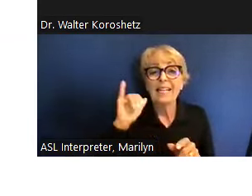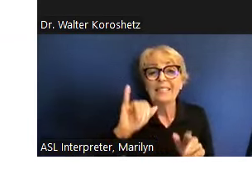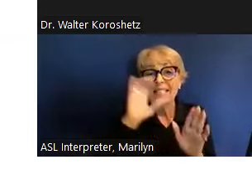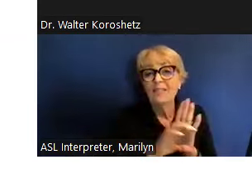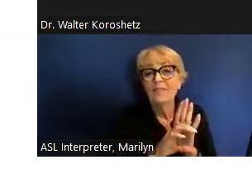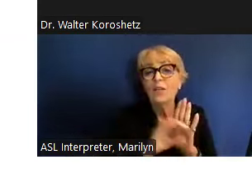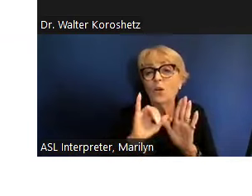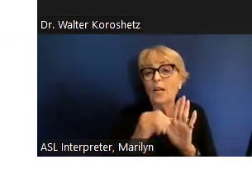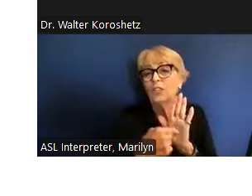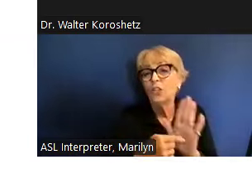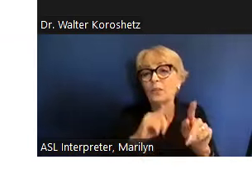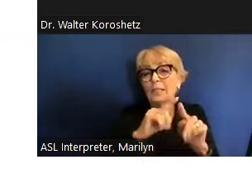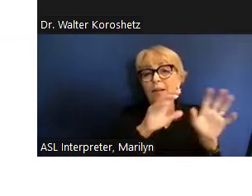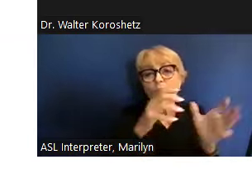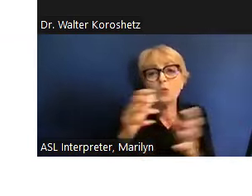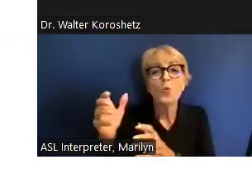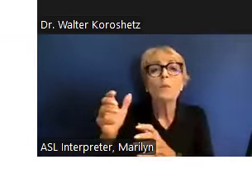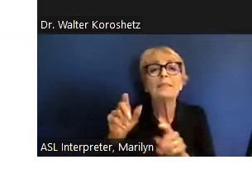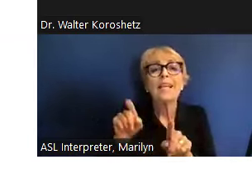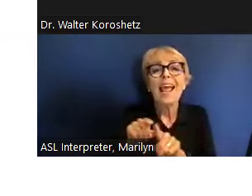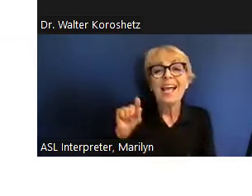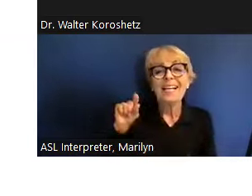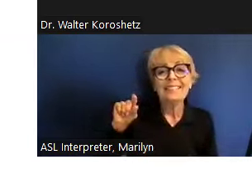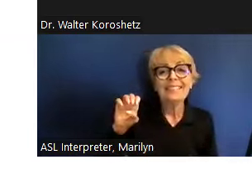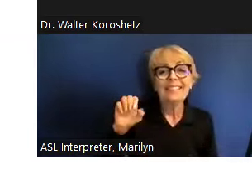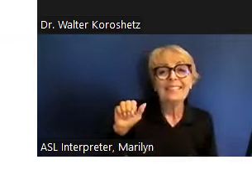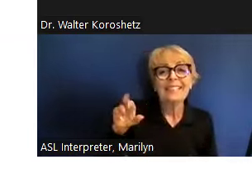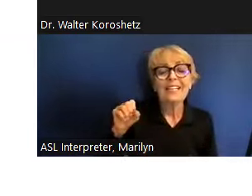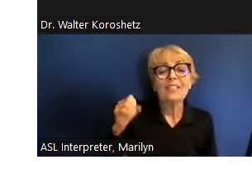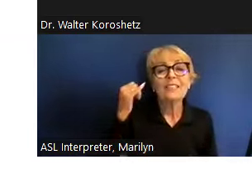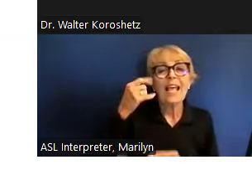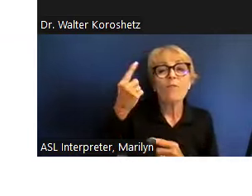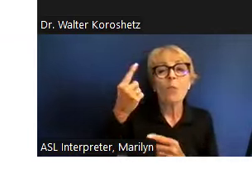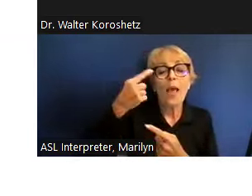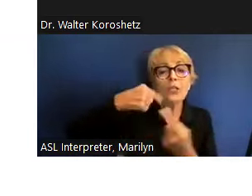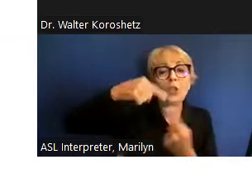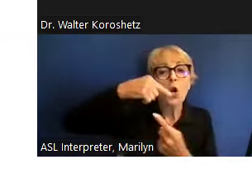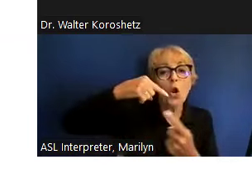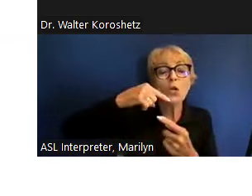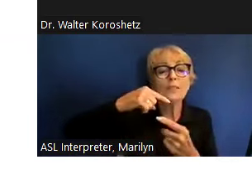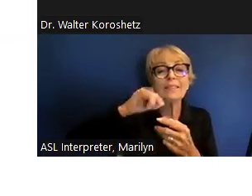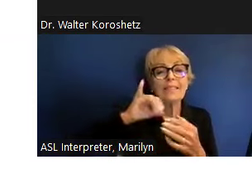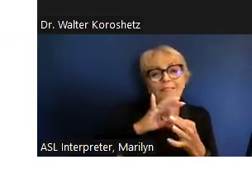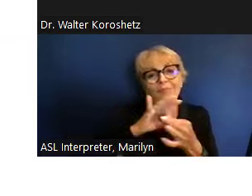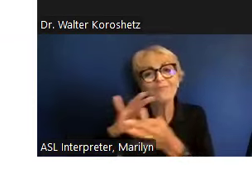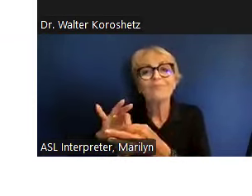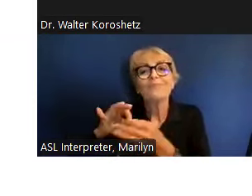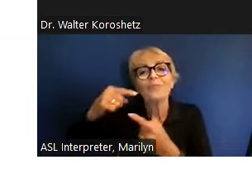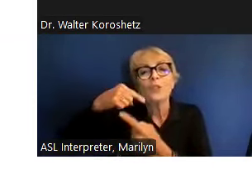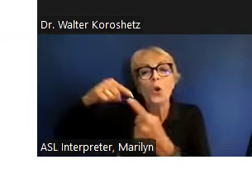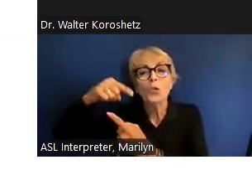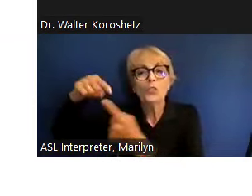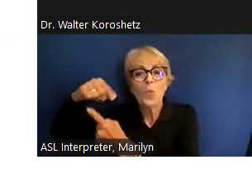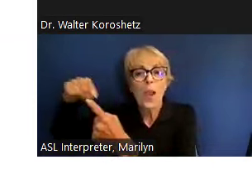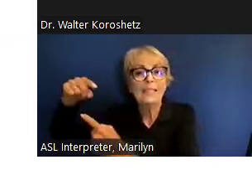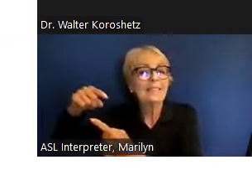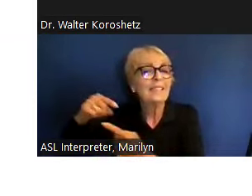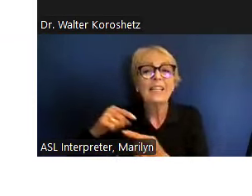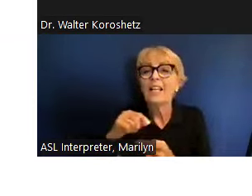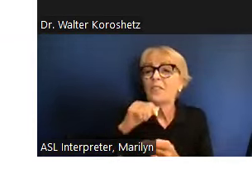different groups as gears, meaning if one turns, it turns the rest. And so none of these things are acting